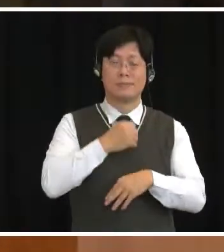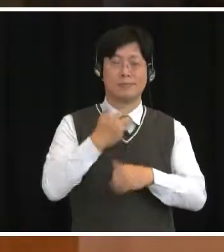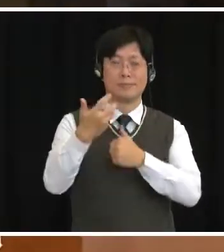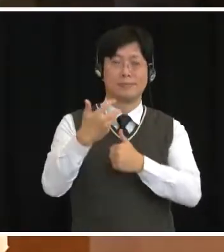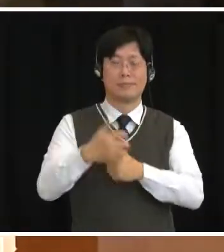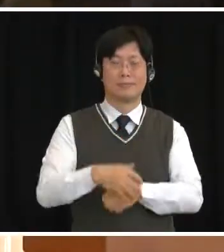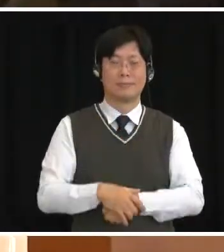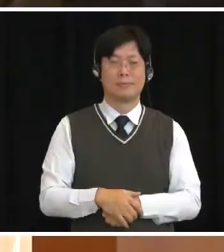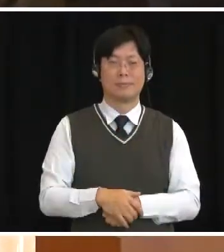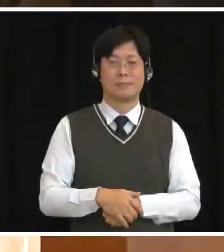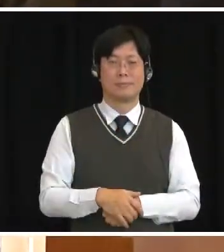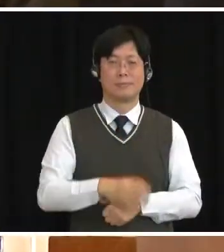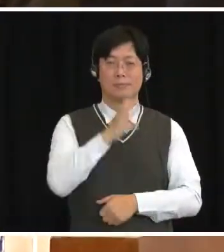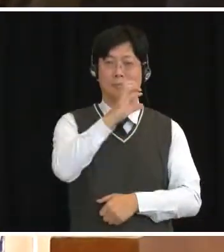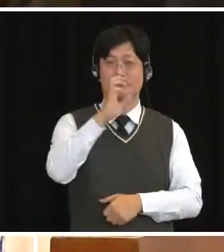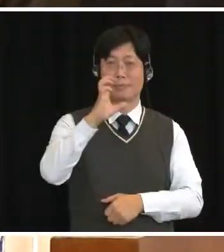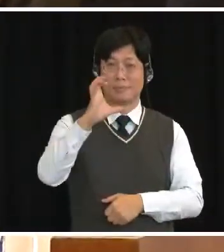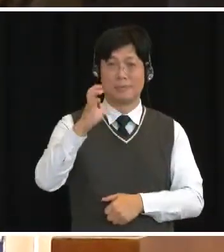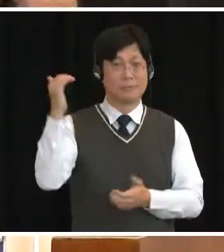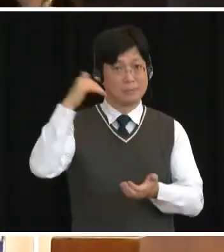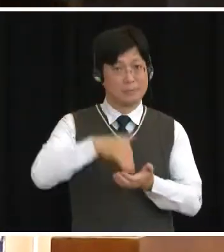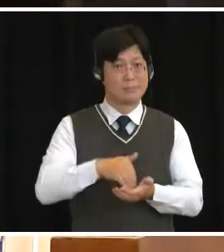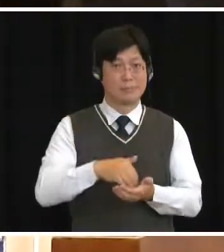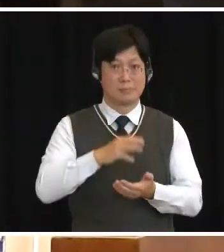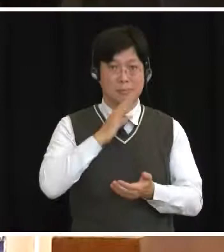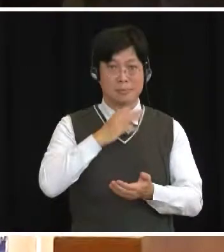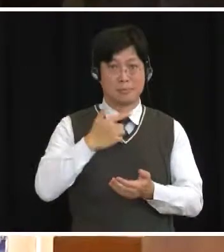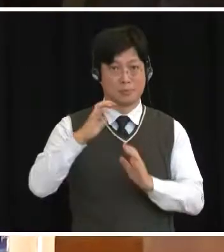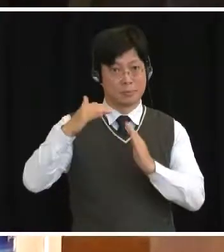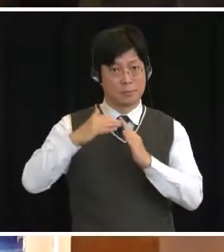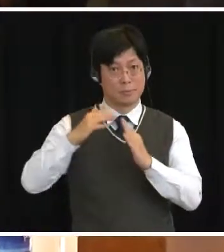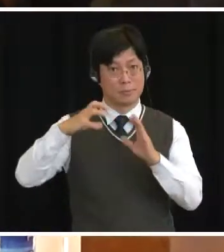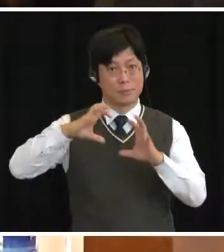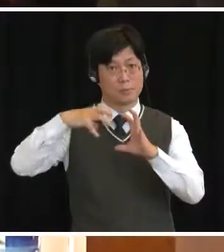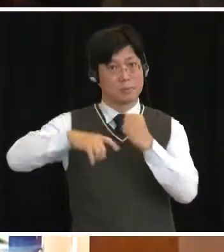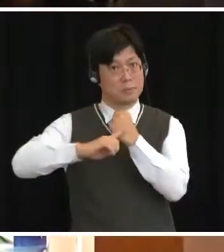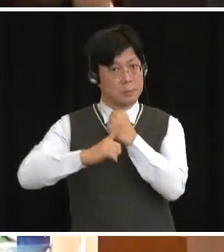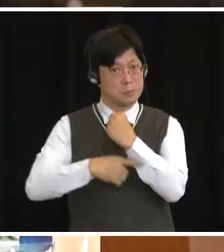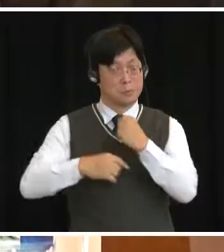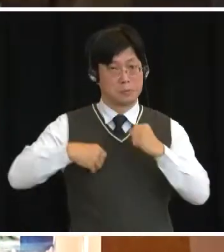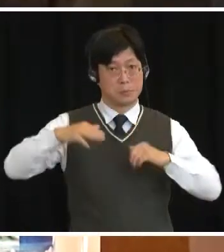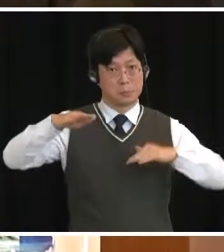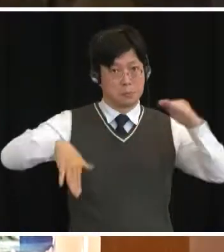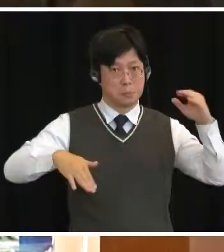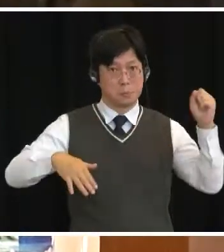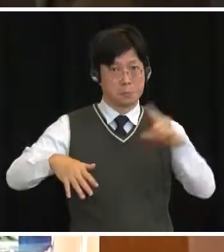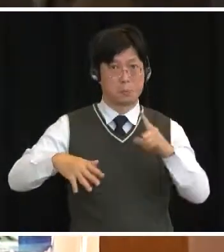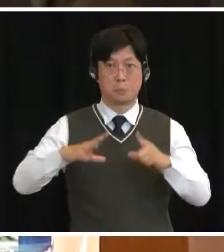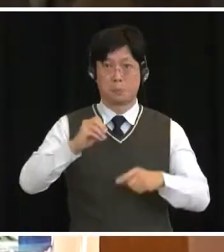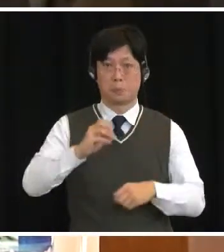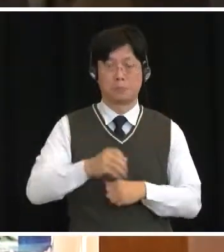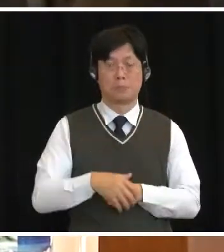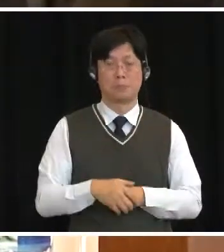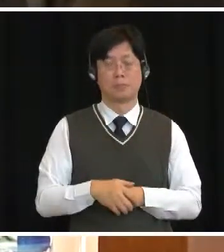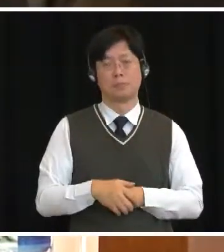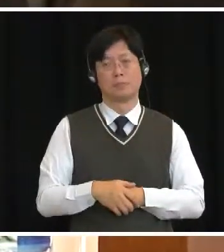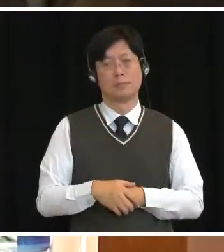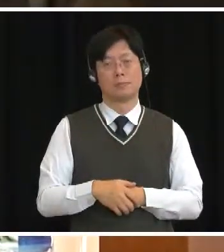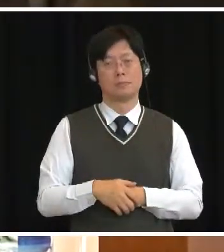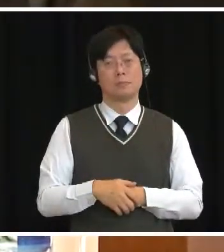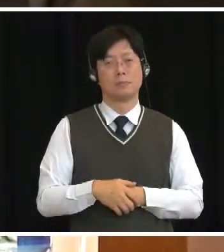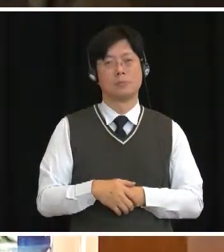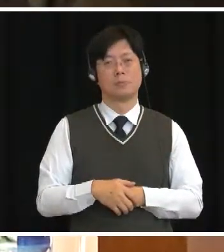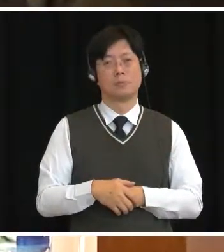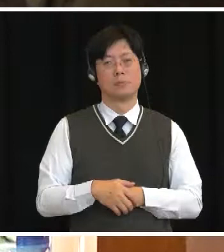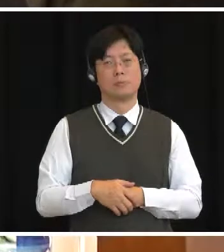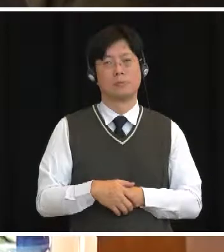and family affair administration. Okay, so the whether or not the CRC takes